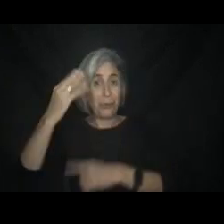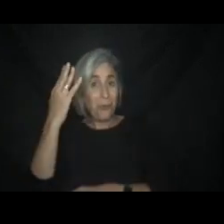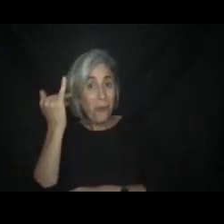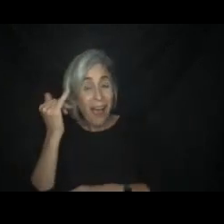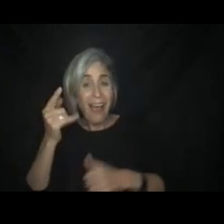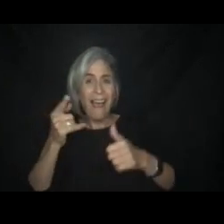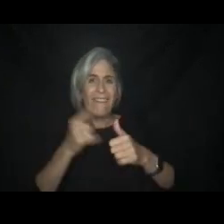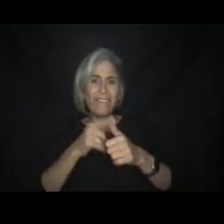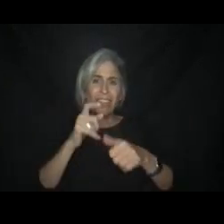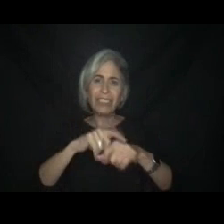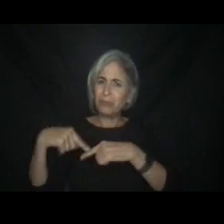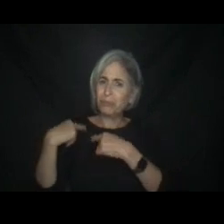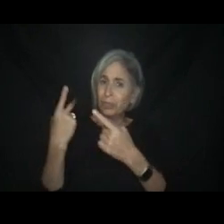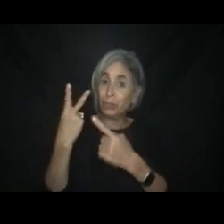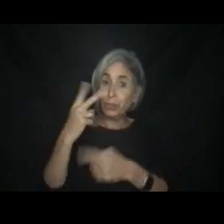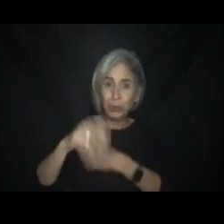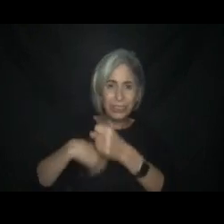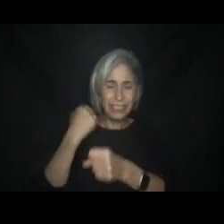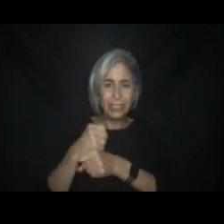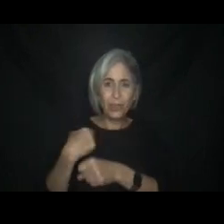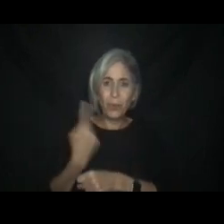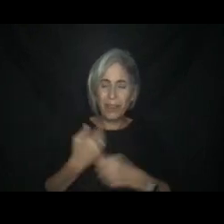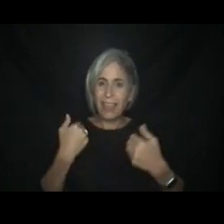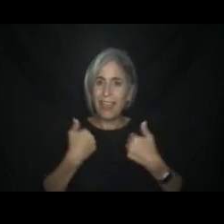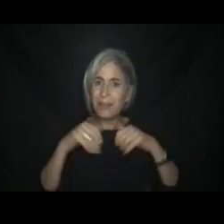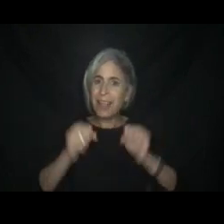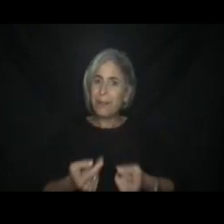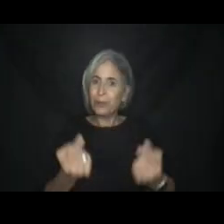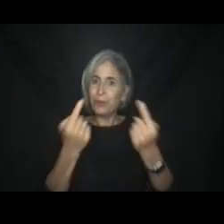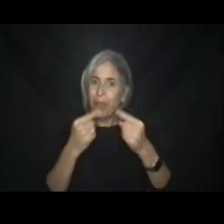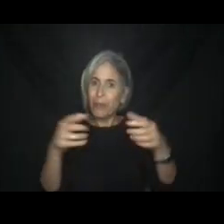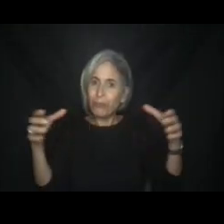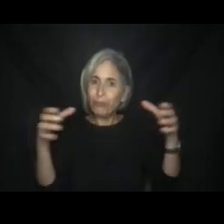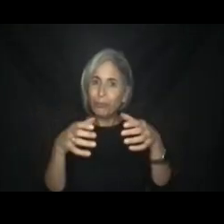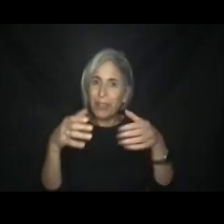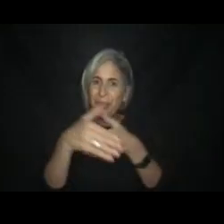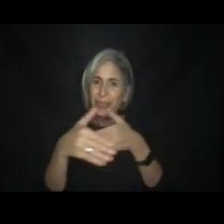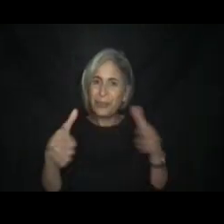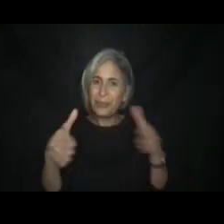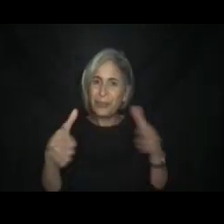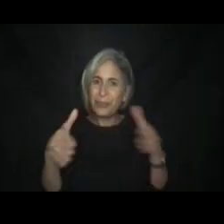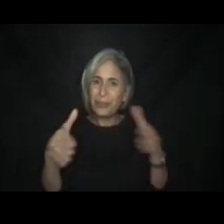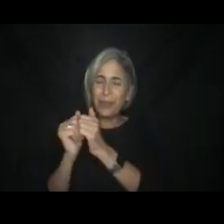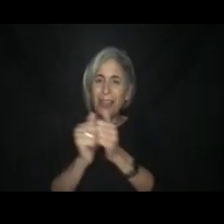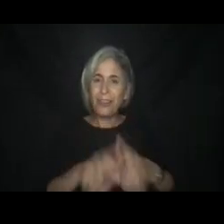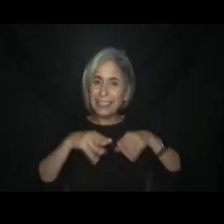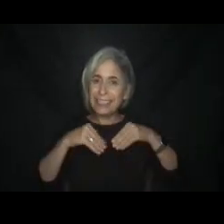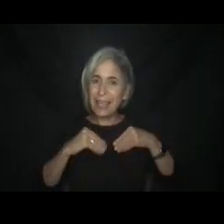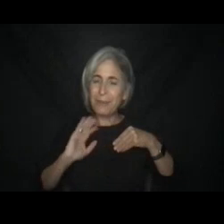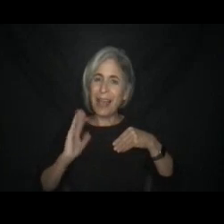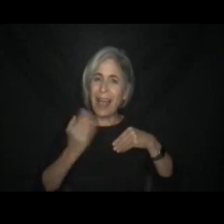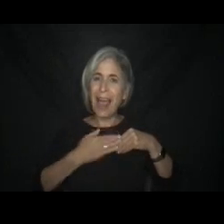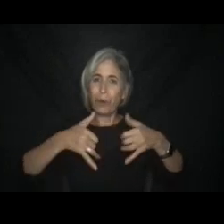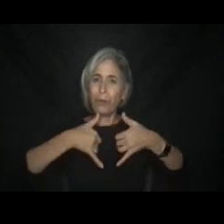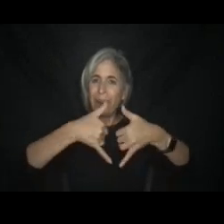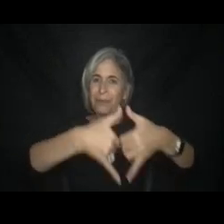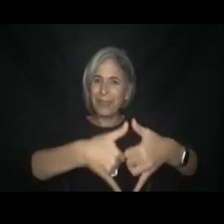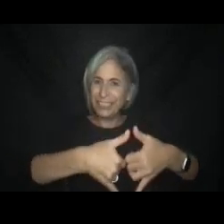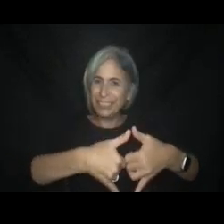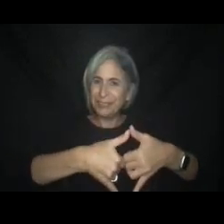first time in 2 years that we have been able to gather in this room and accept our proclamation in